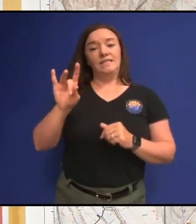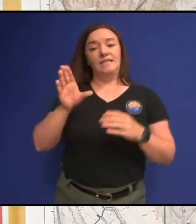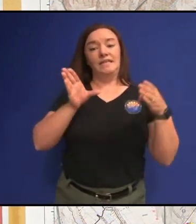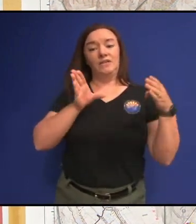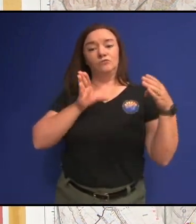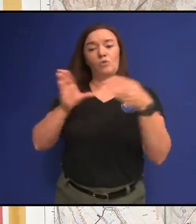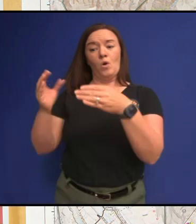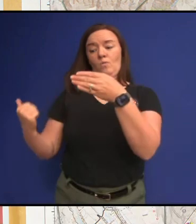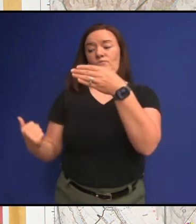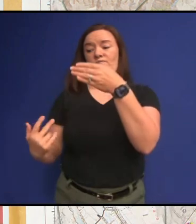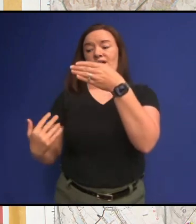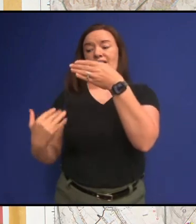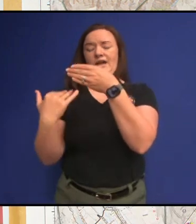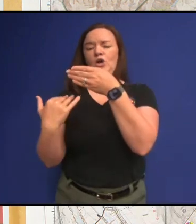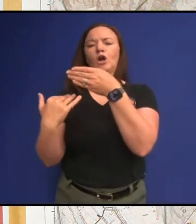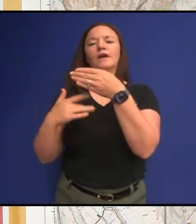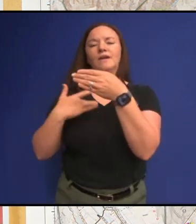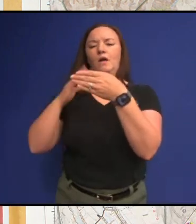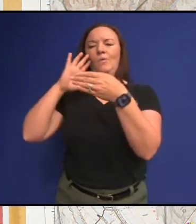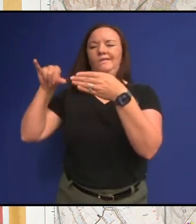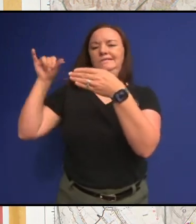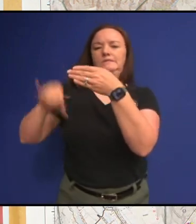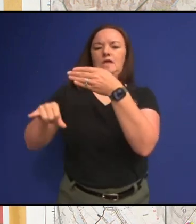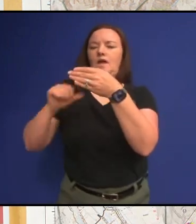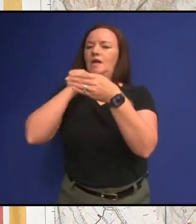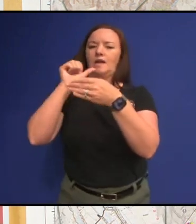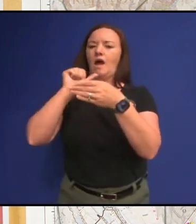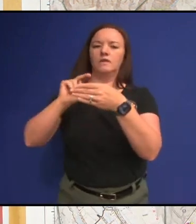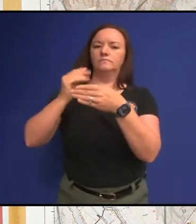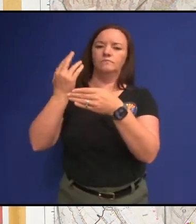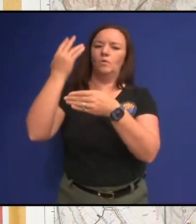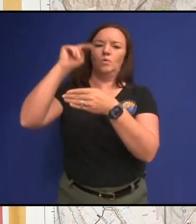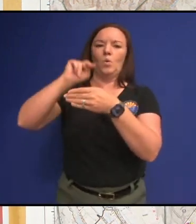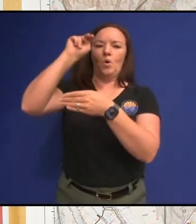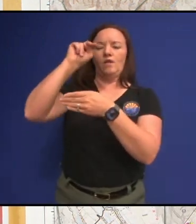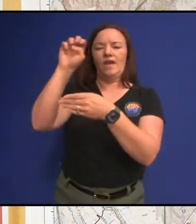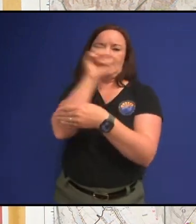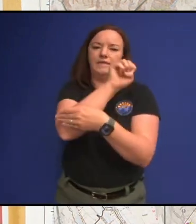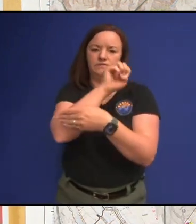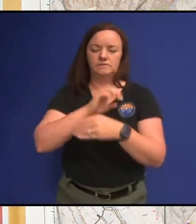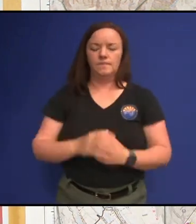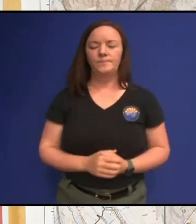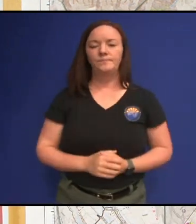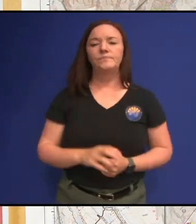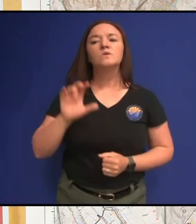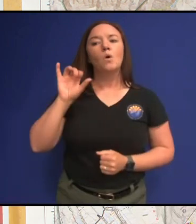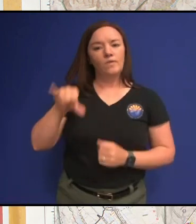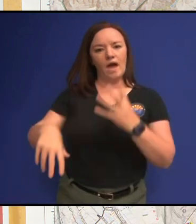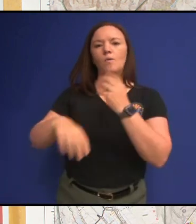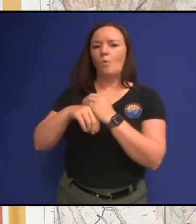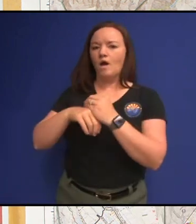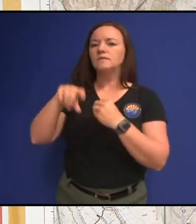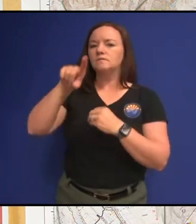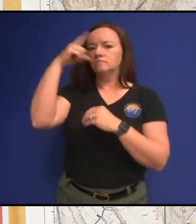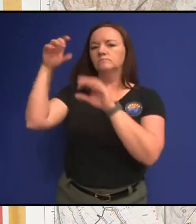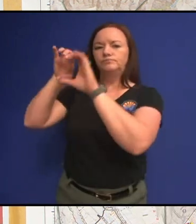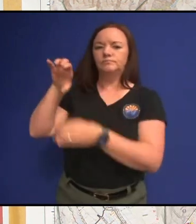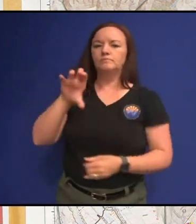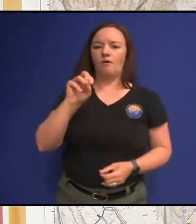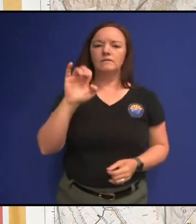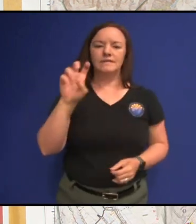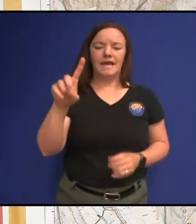to threaten the values to the north and east. So that was called contained last night, as was all this fire's edge all the way